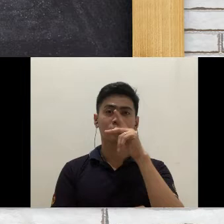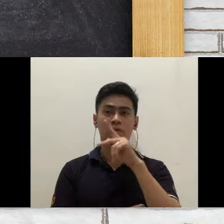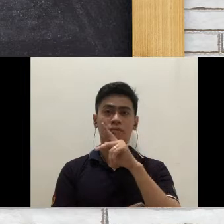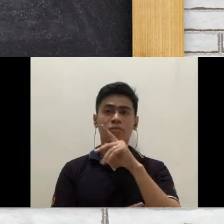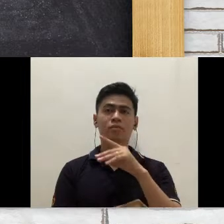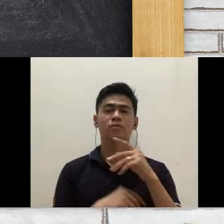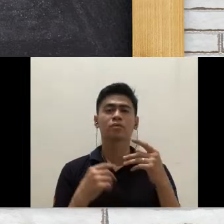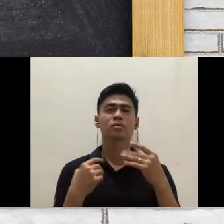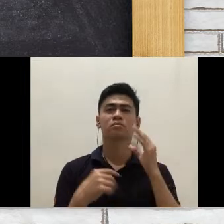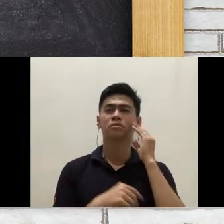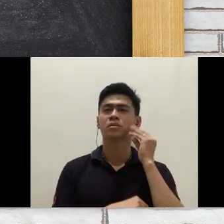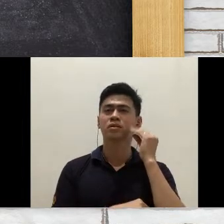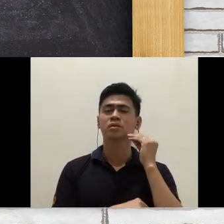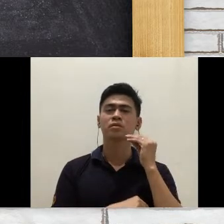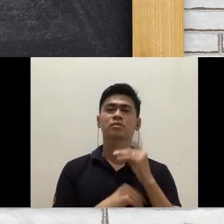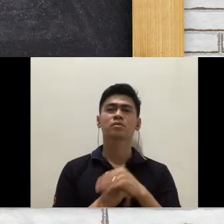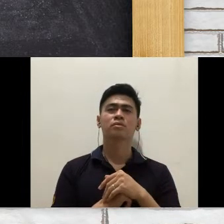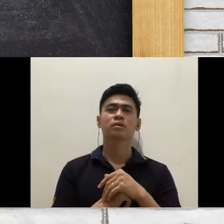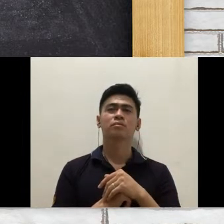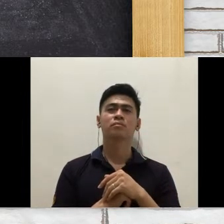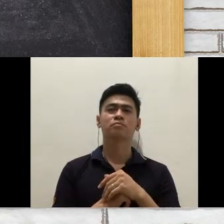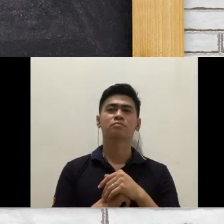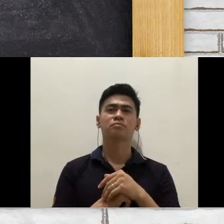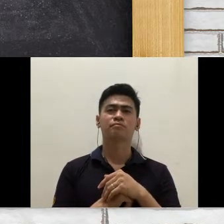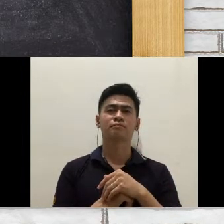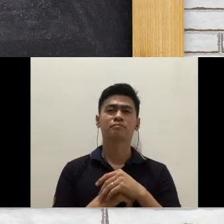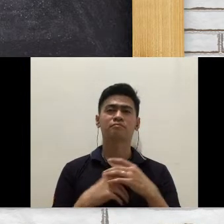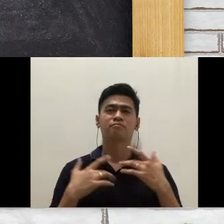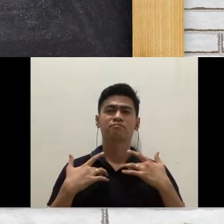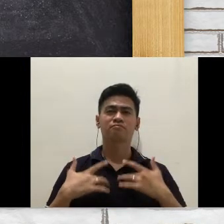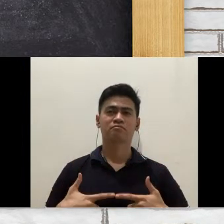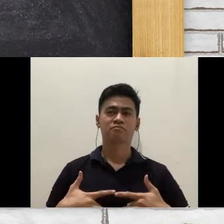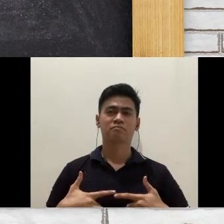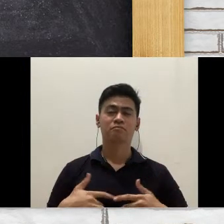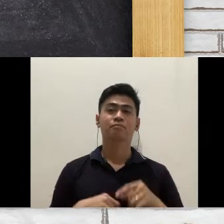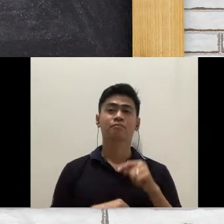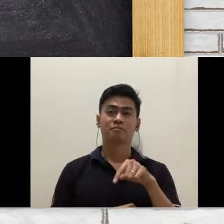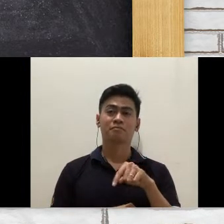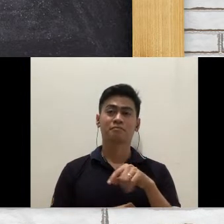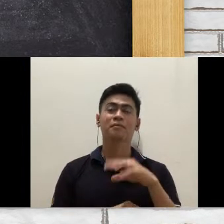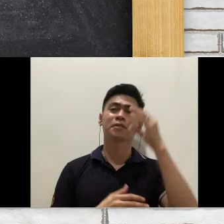100 Filipinos suffer from anxiety and depression.